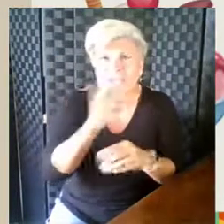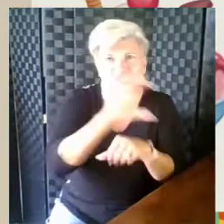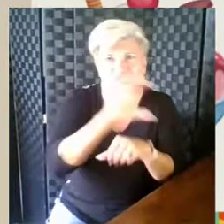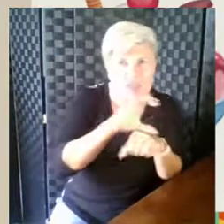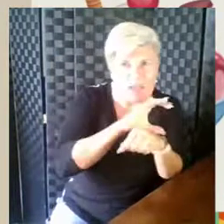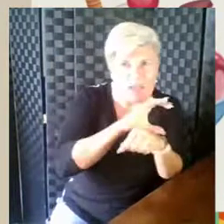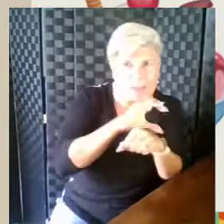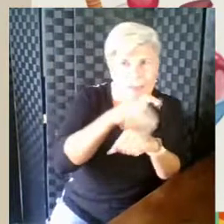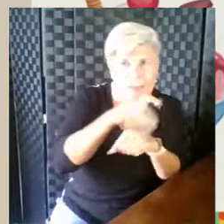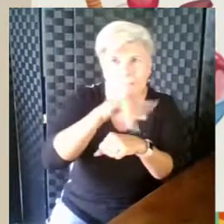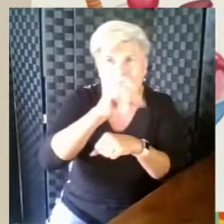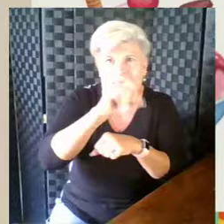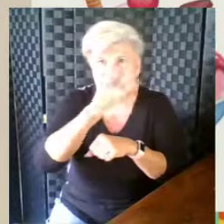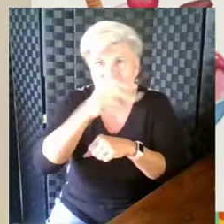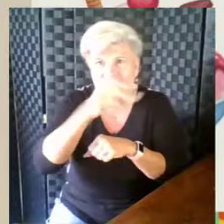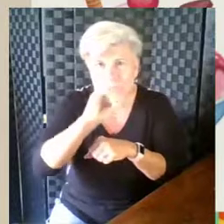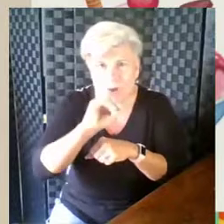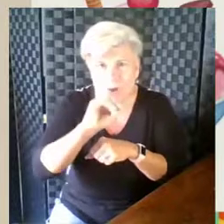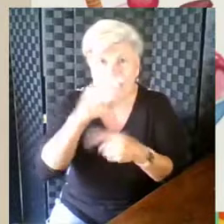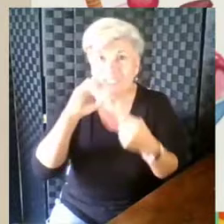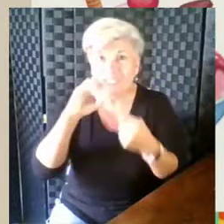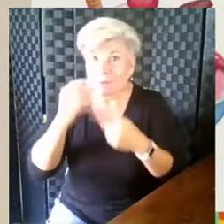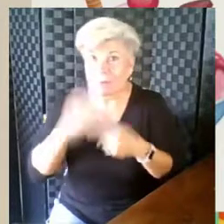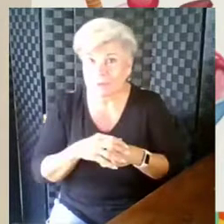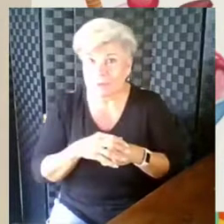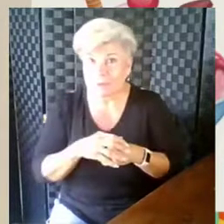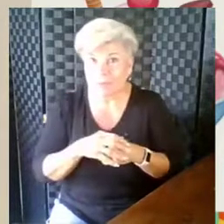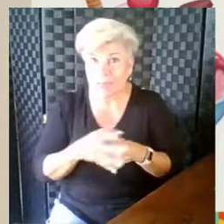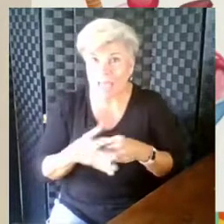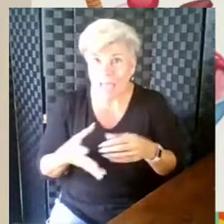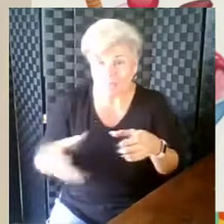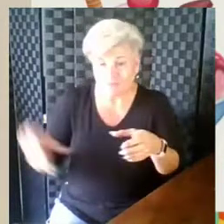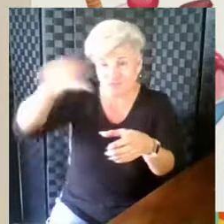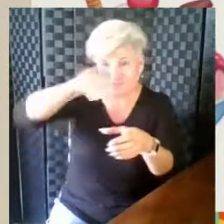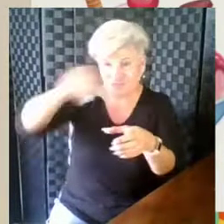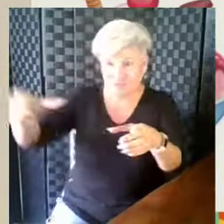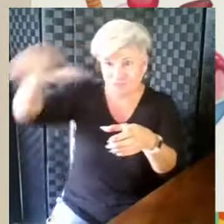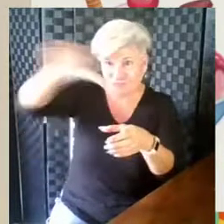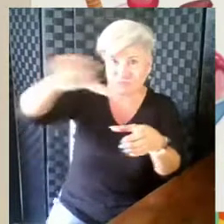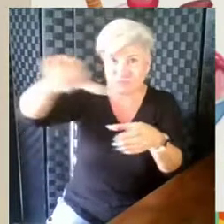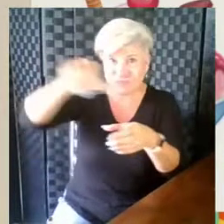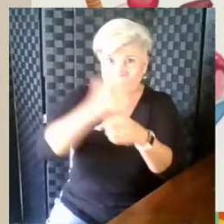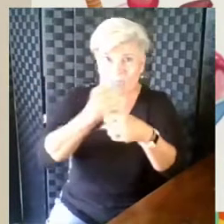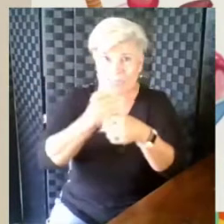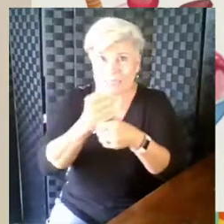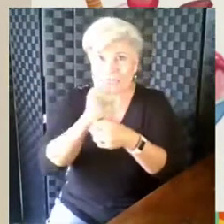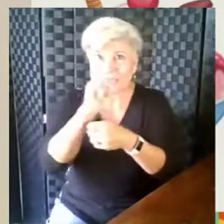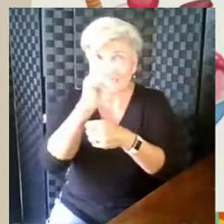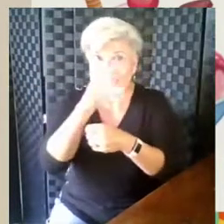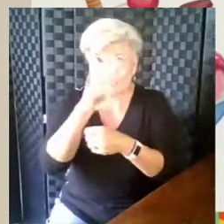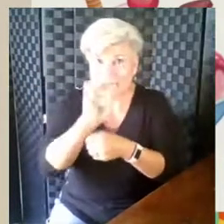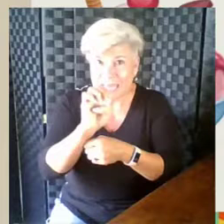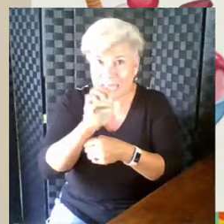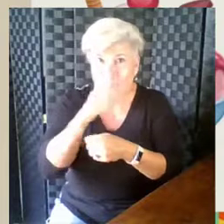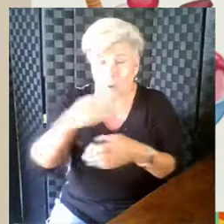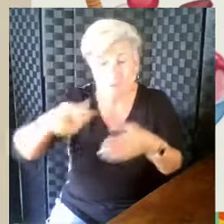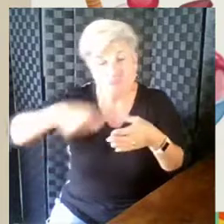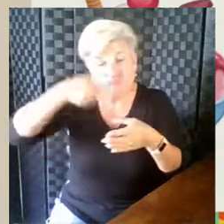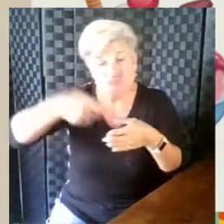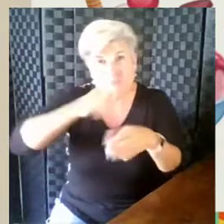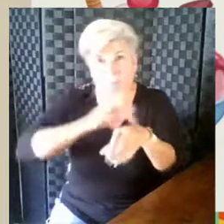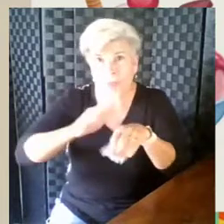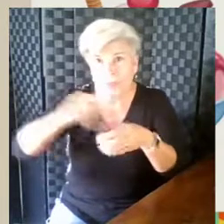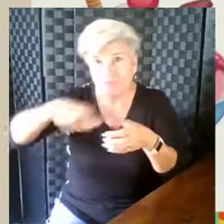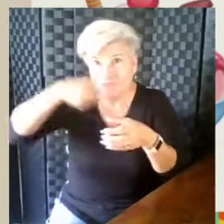like chocolate, pistachio, and cherry. You can add toppings to make an ice cream sundae or just eat it